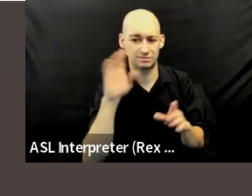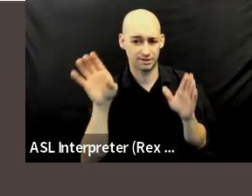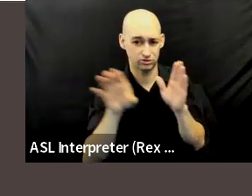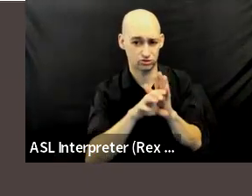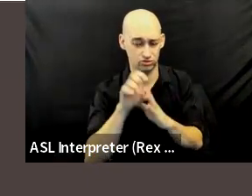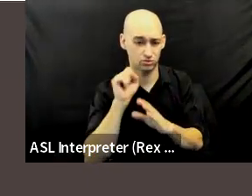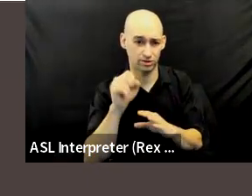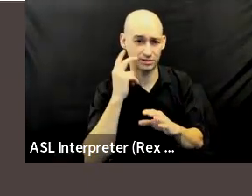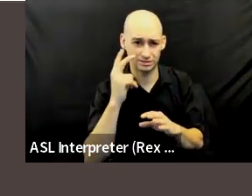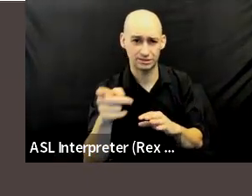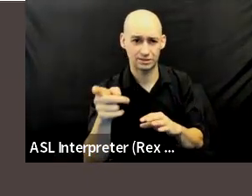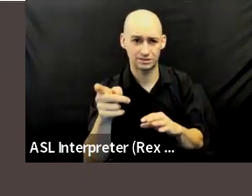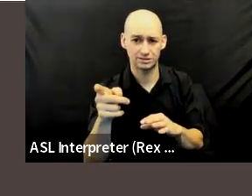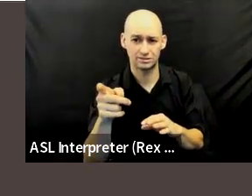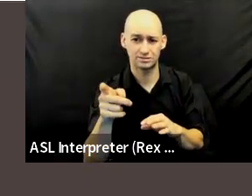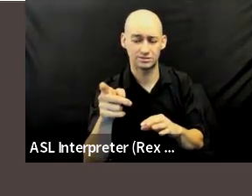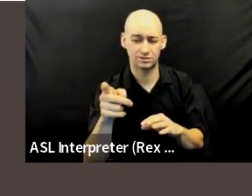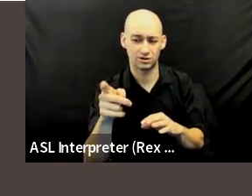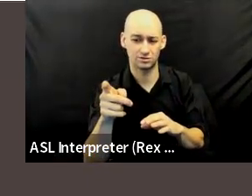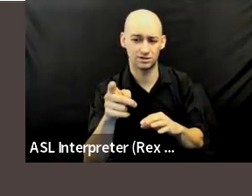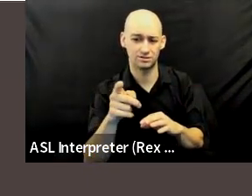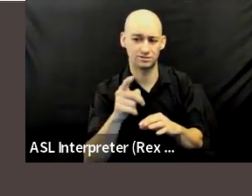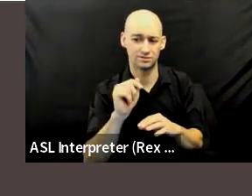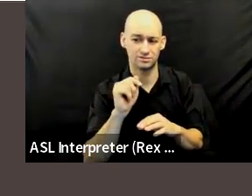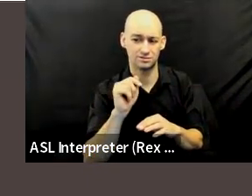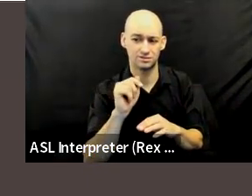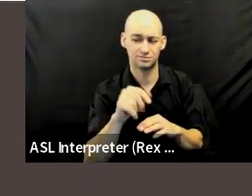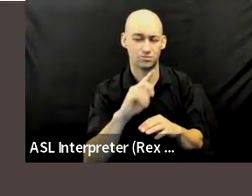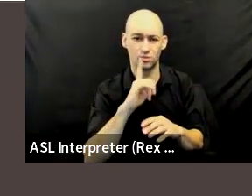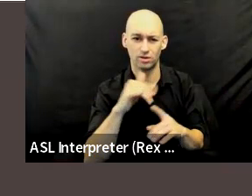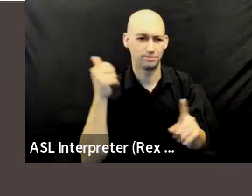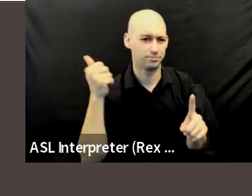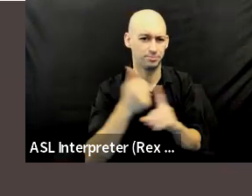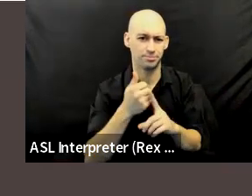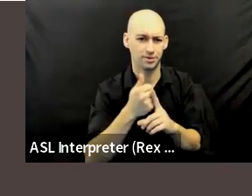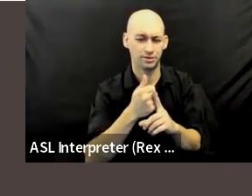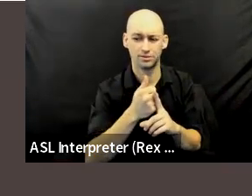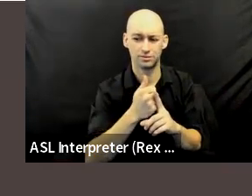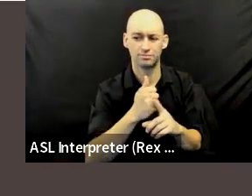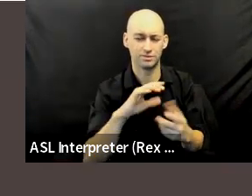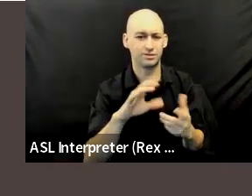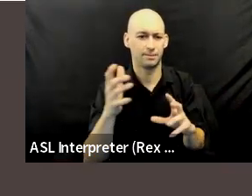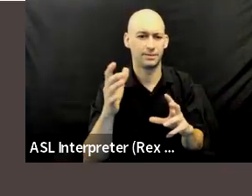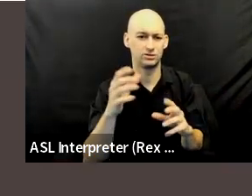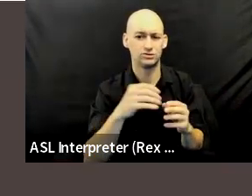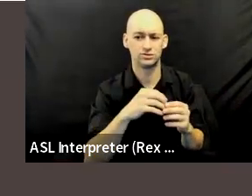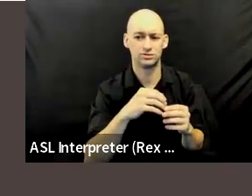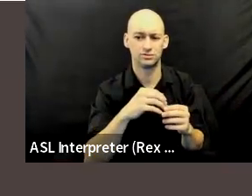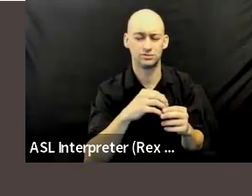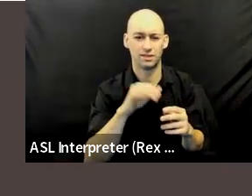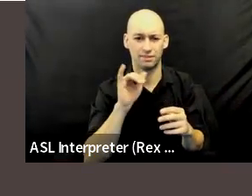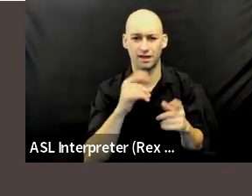see, the impact of the substantial damage that was